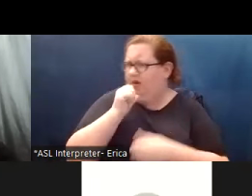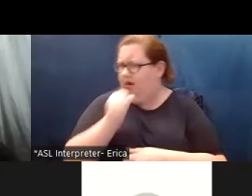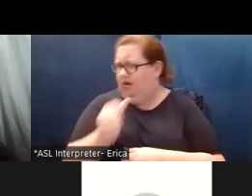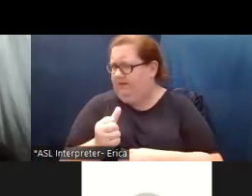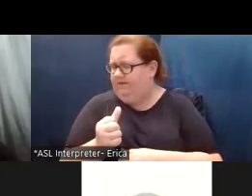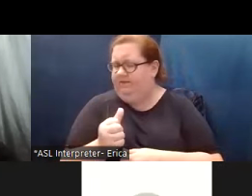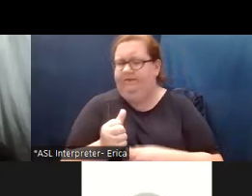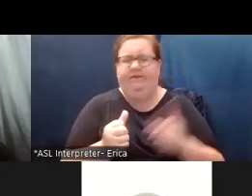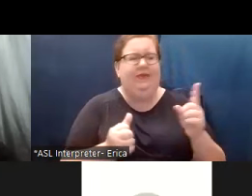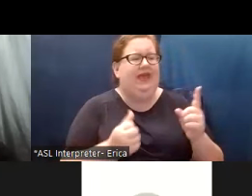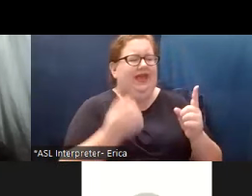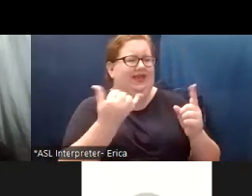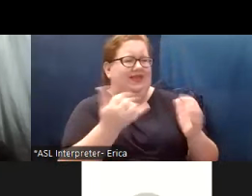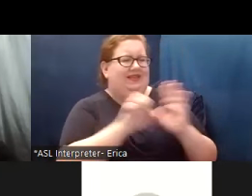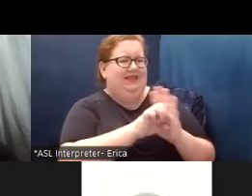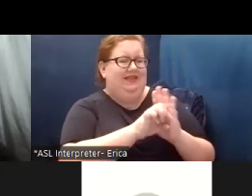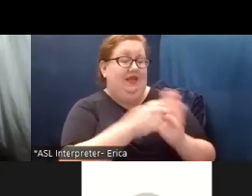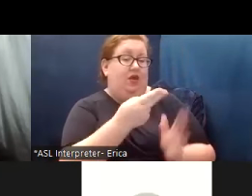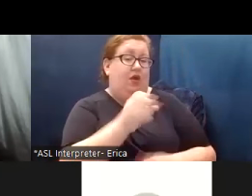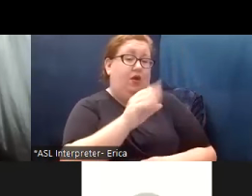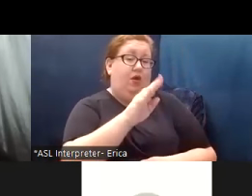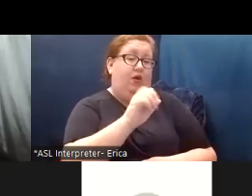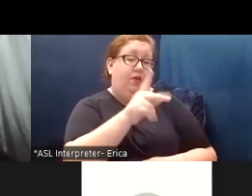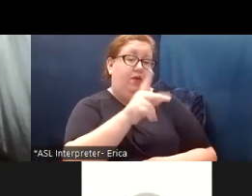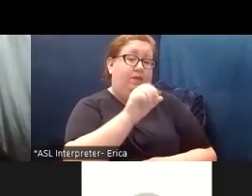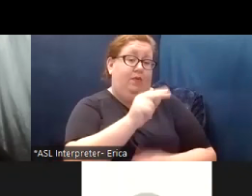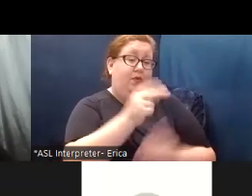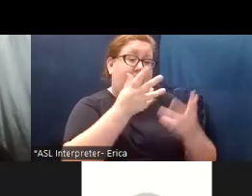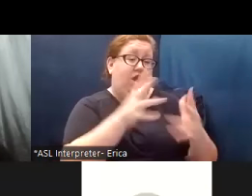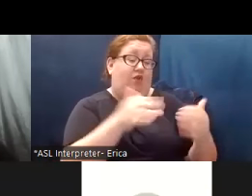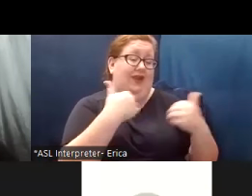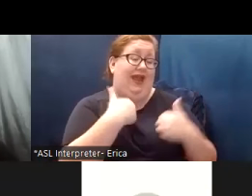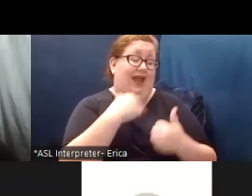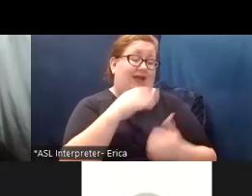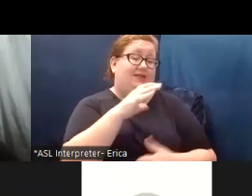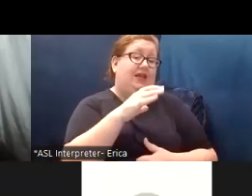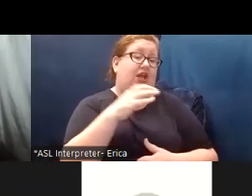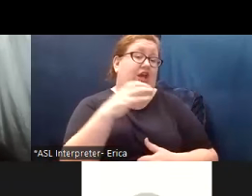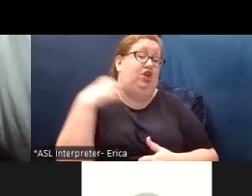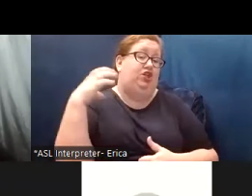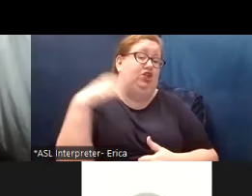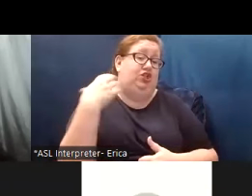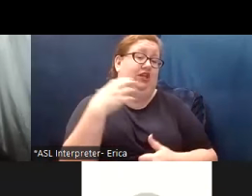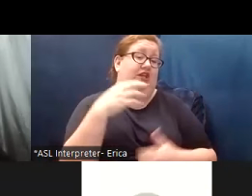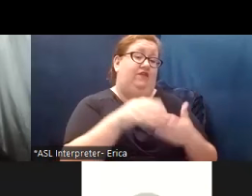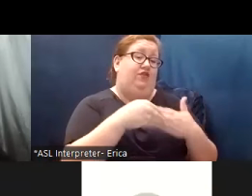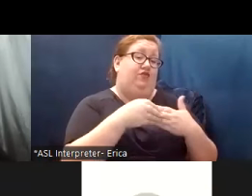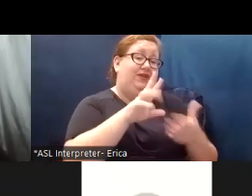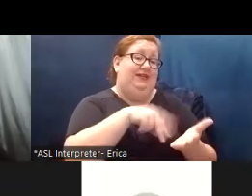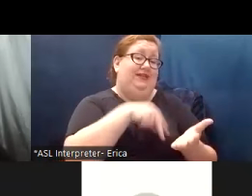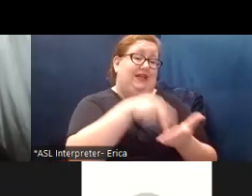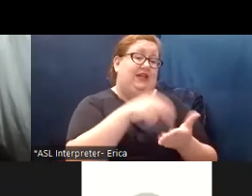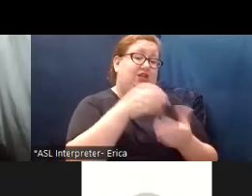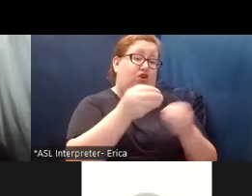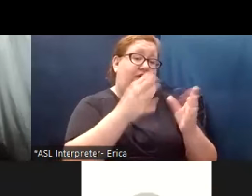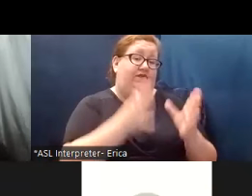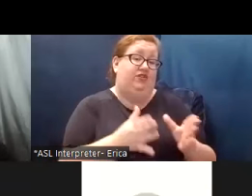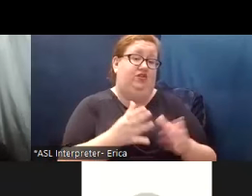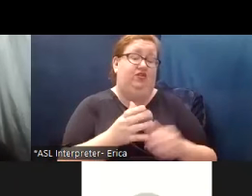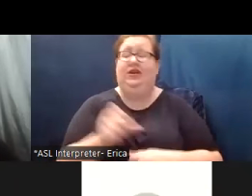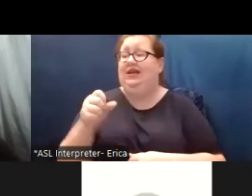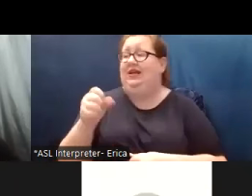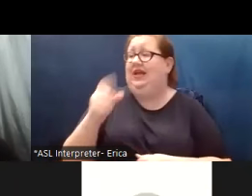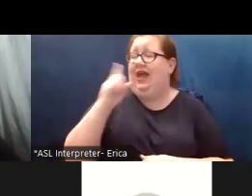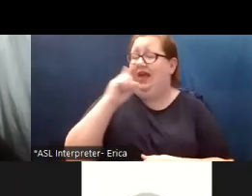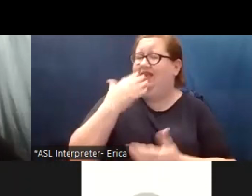Just as an example, Hoboken already has a chief resilience officer. I know Yeah. that. Yeah. Yeah. I think it's a